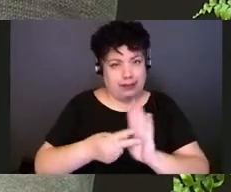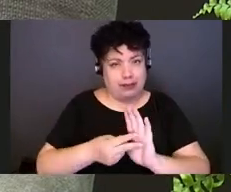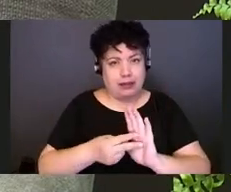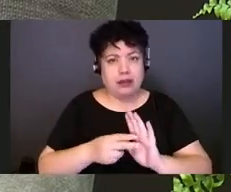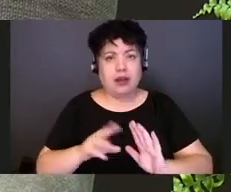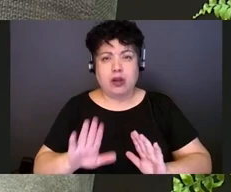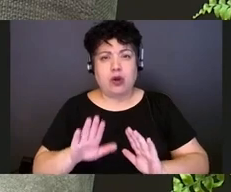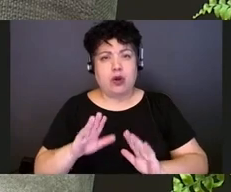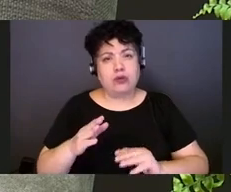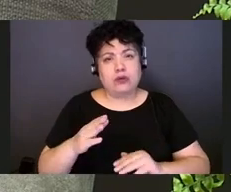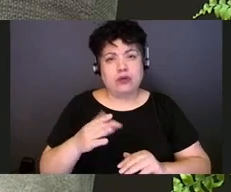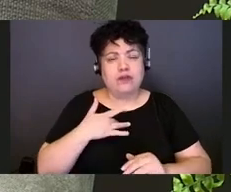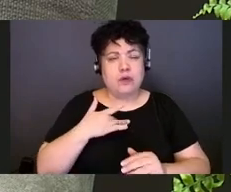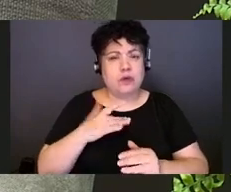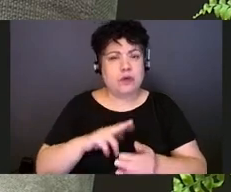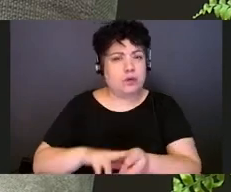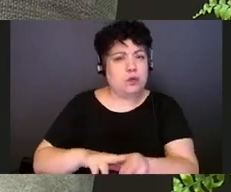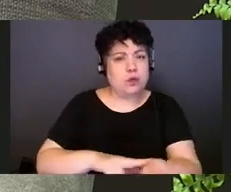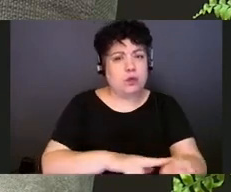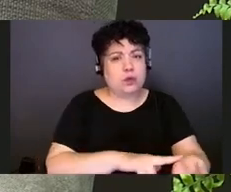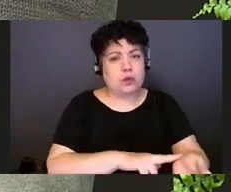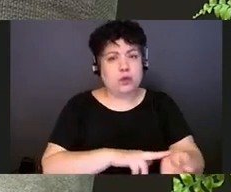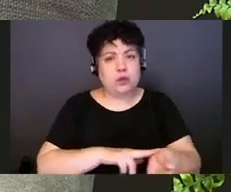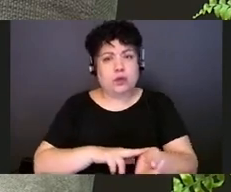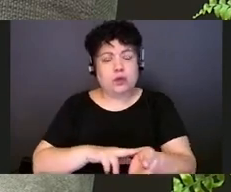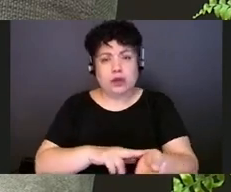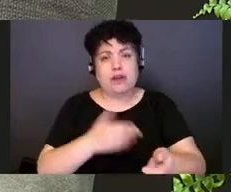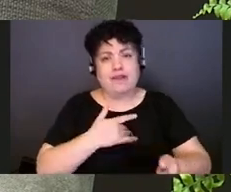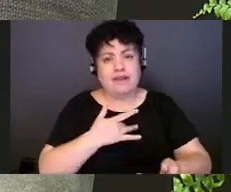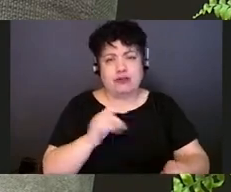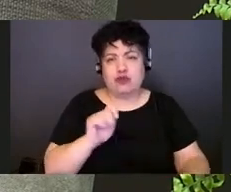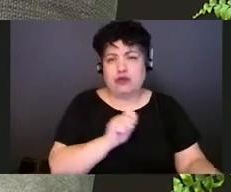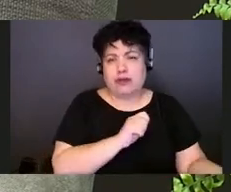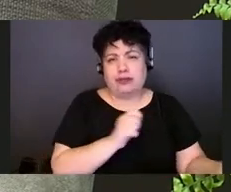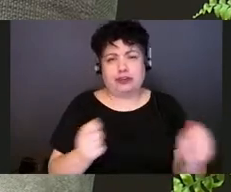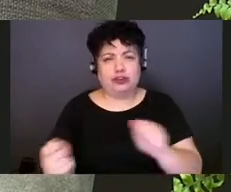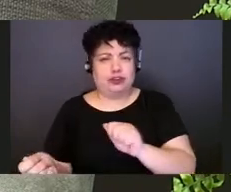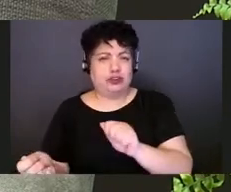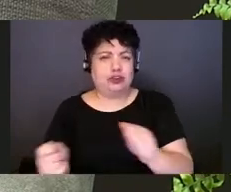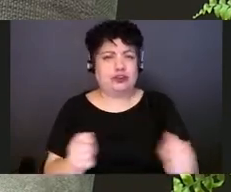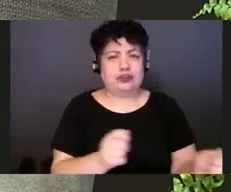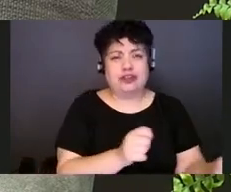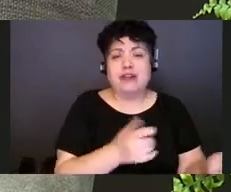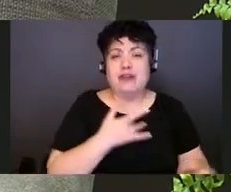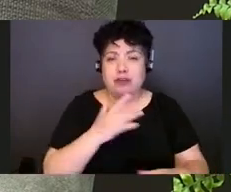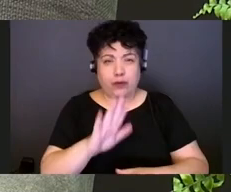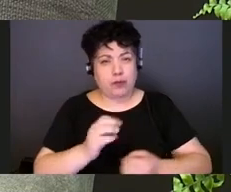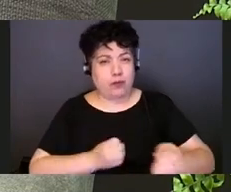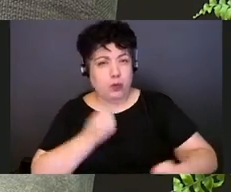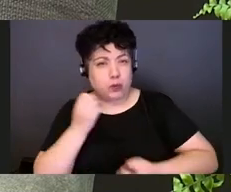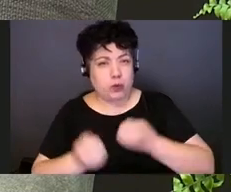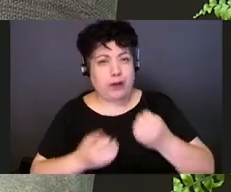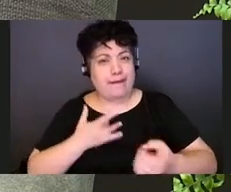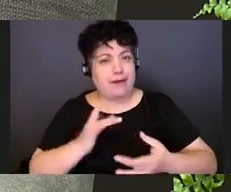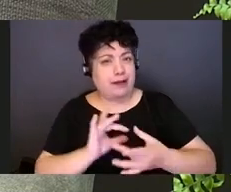move and be so yeah. expansive in the kinds yeah. of connection yeah. and emotion